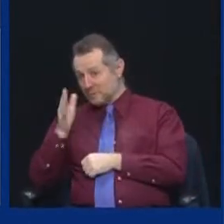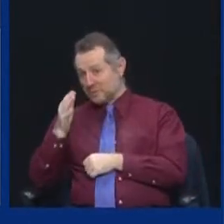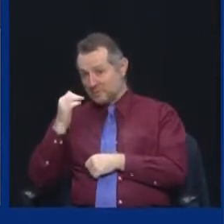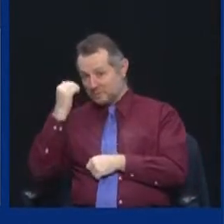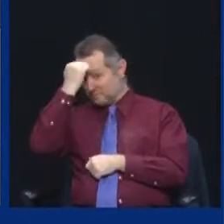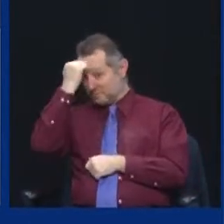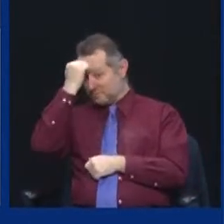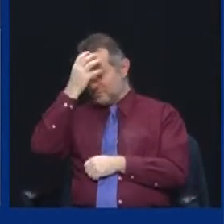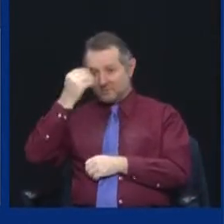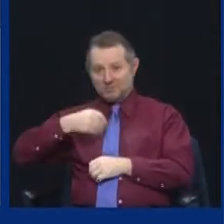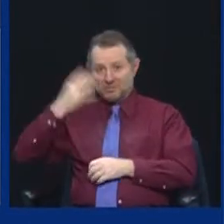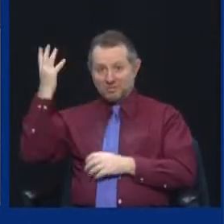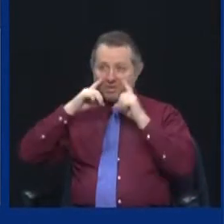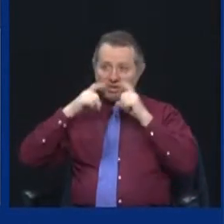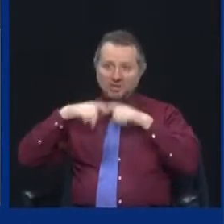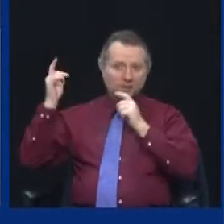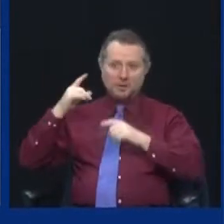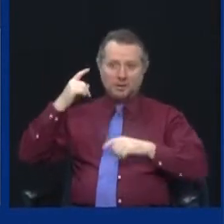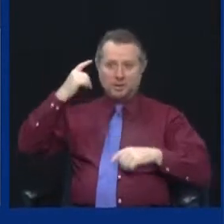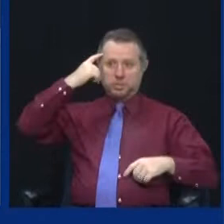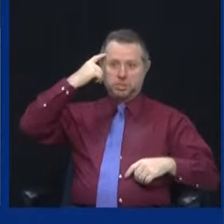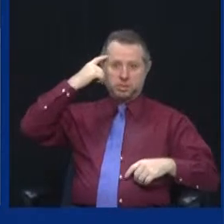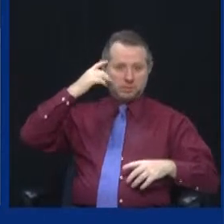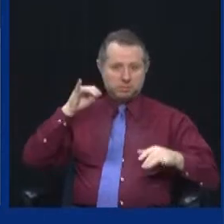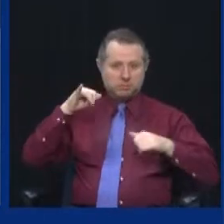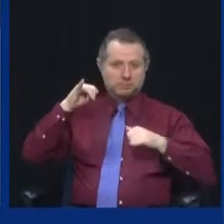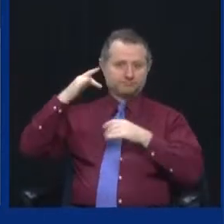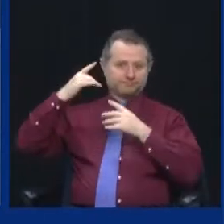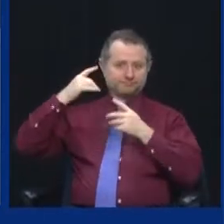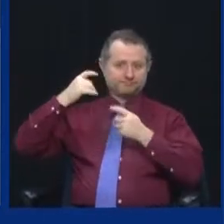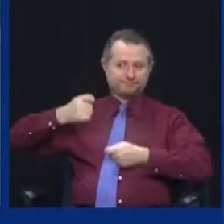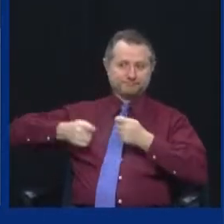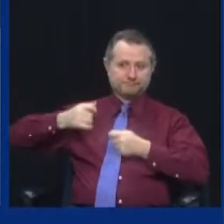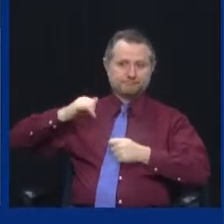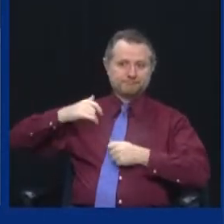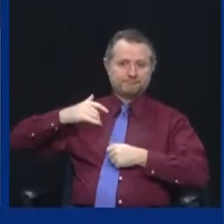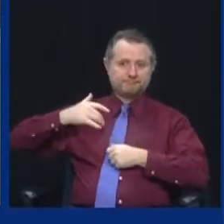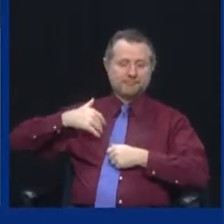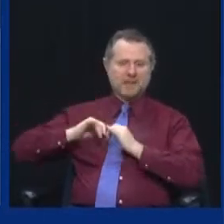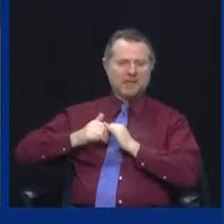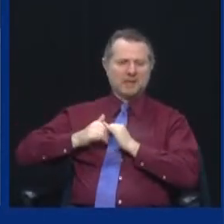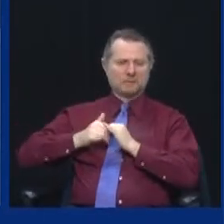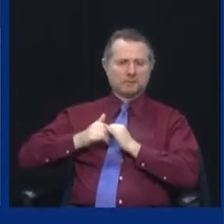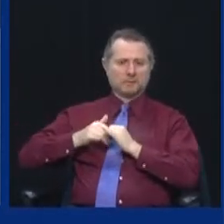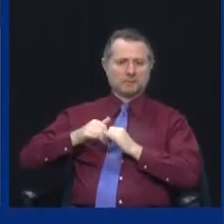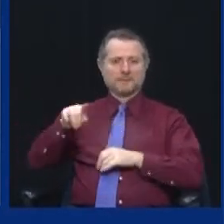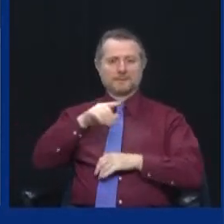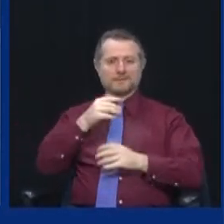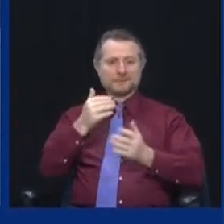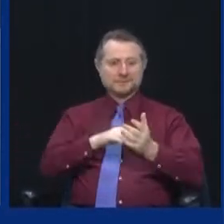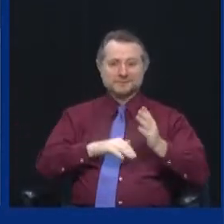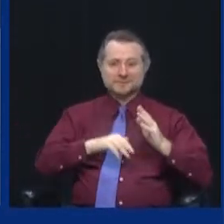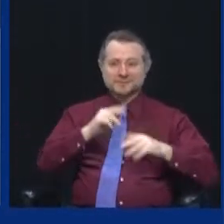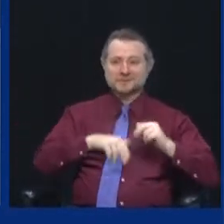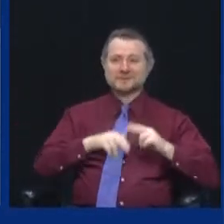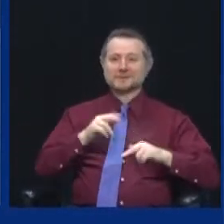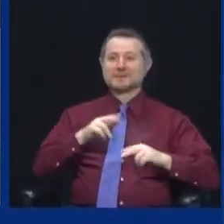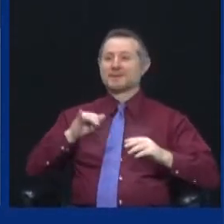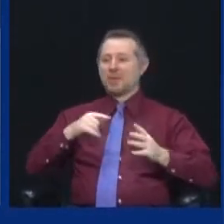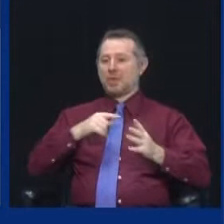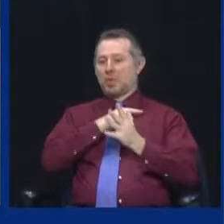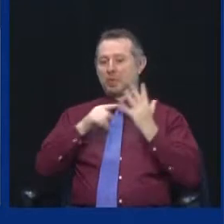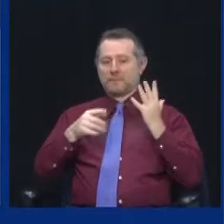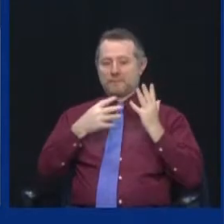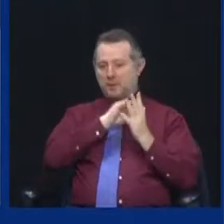away. How do you adjust for that? How do you rebuild for that? How do you reconfigure